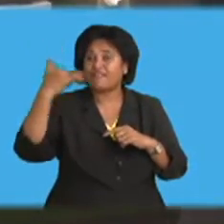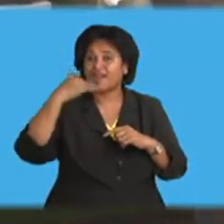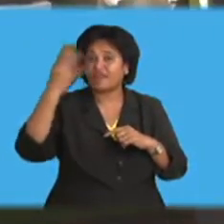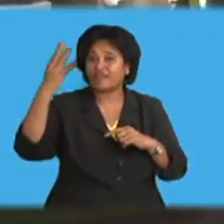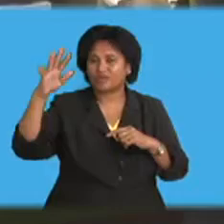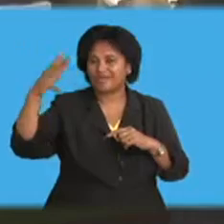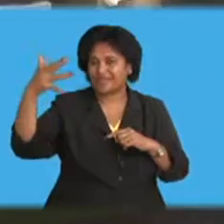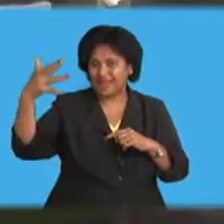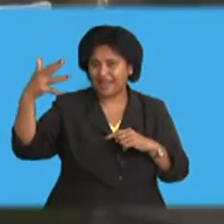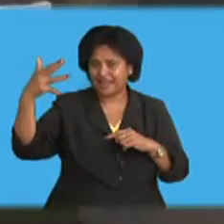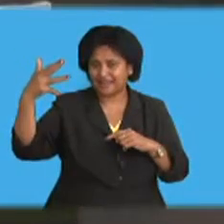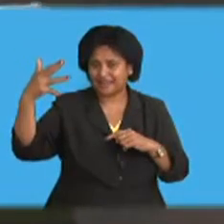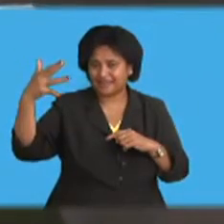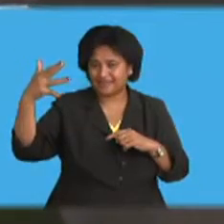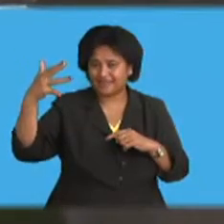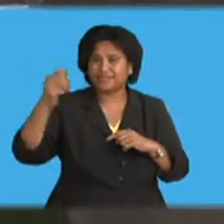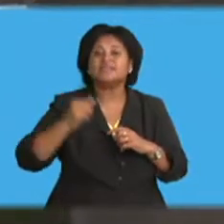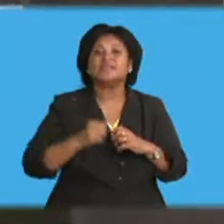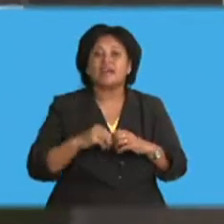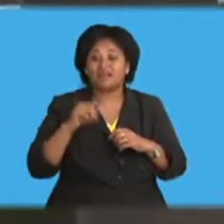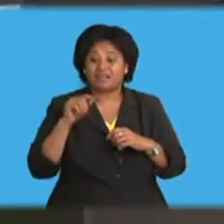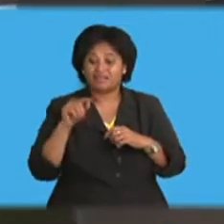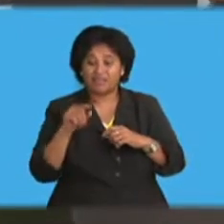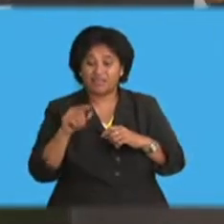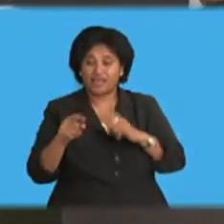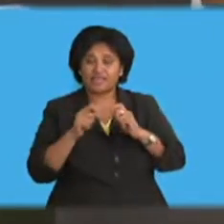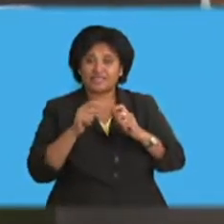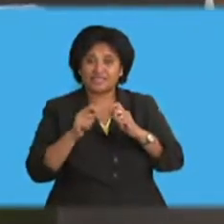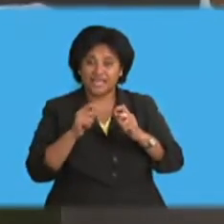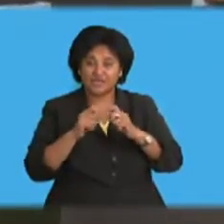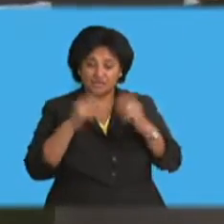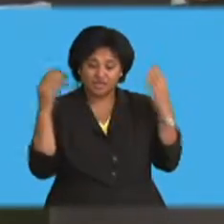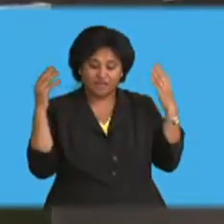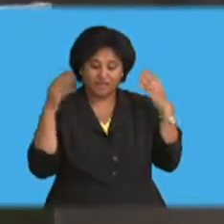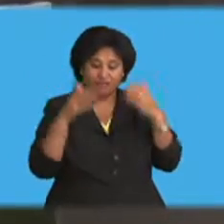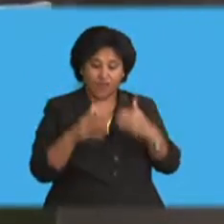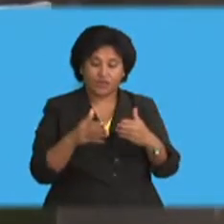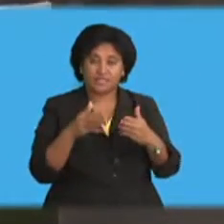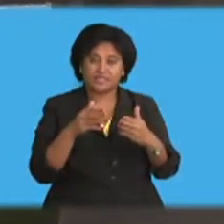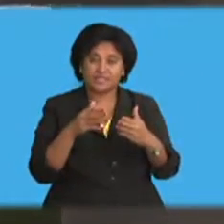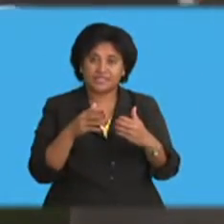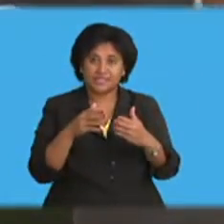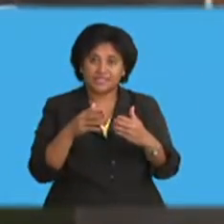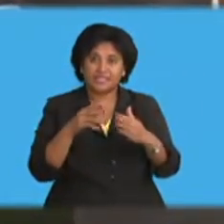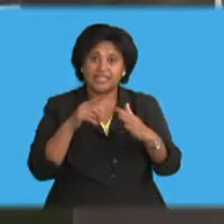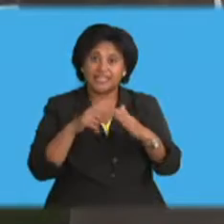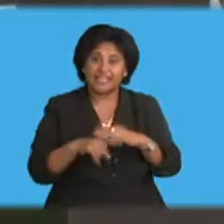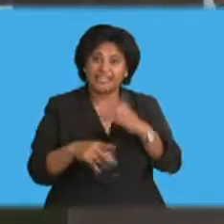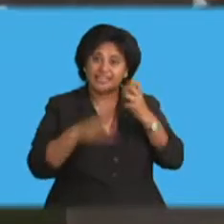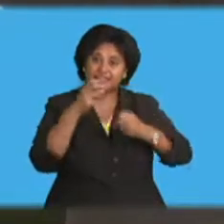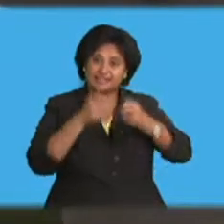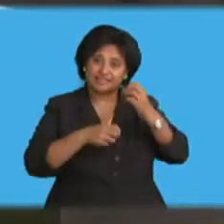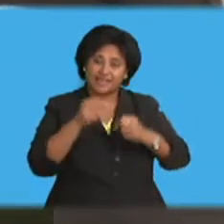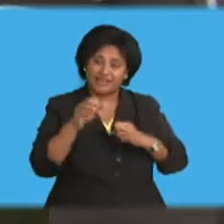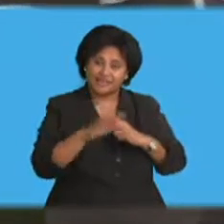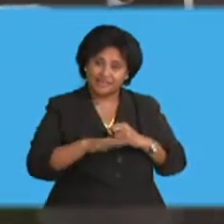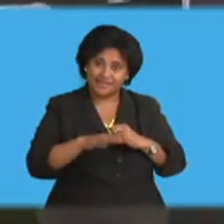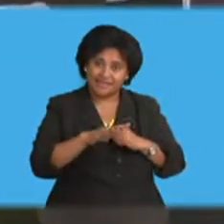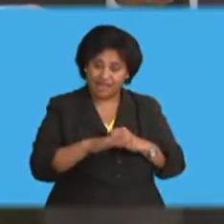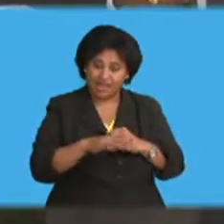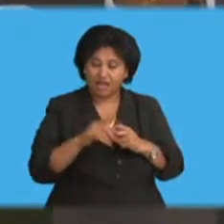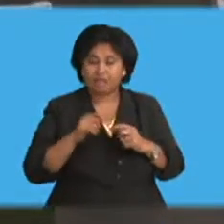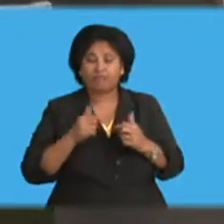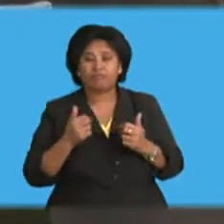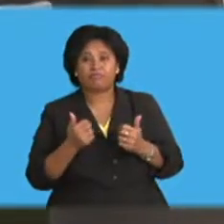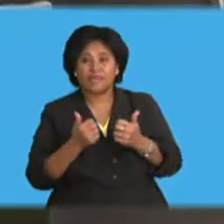549. Madam Speaker, these tests mainly focused in the dairy sector. There are a lot of